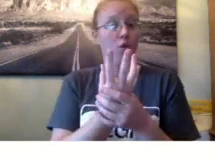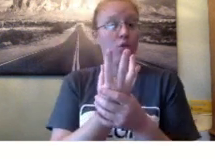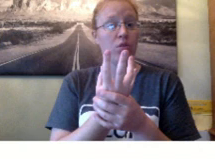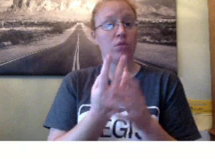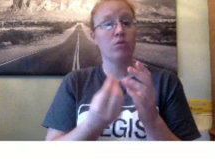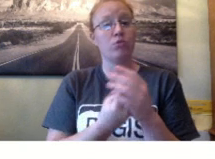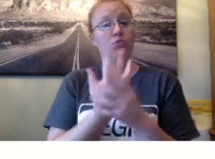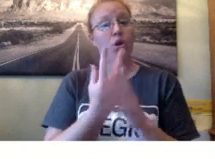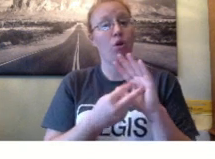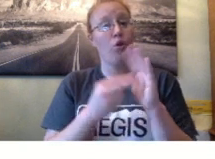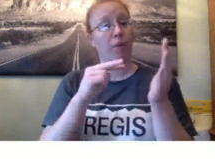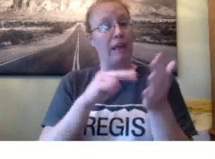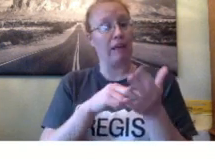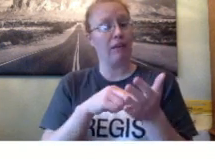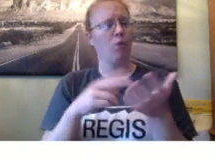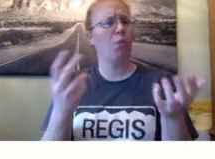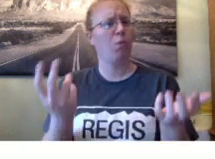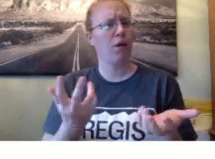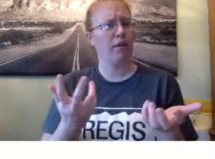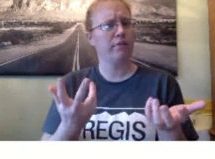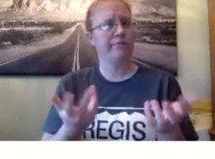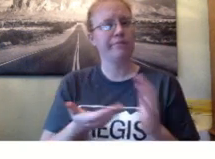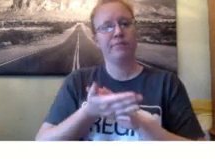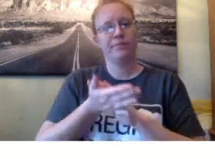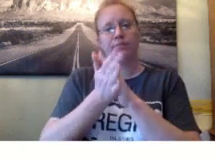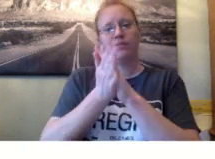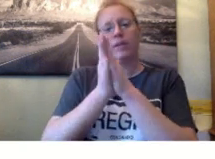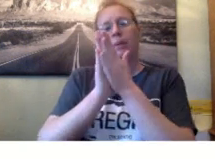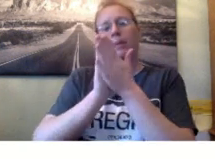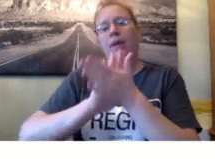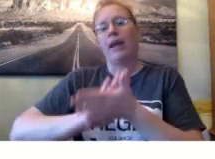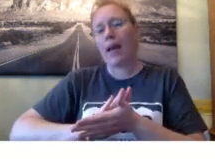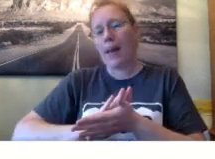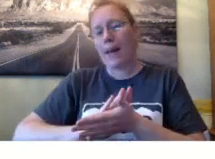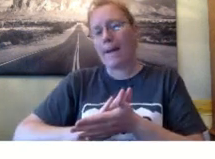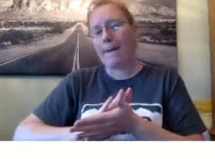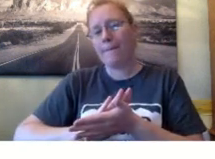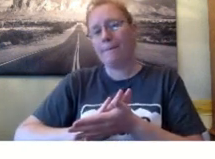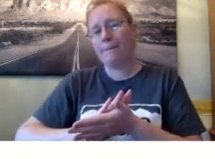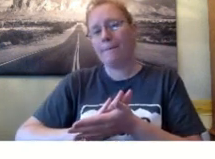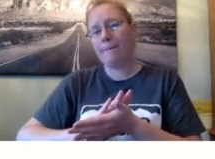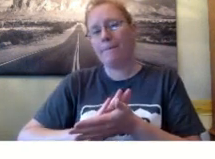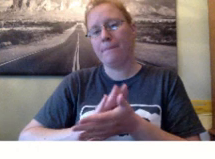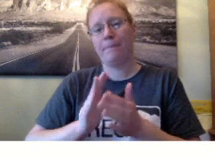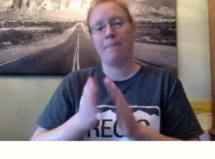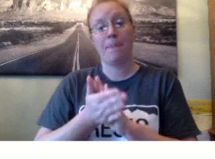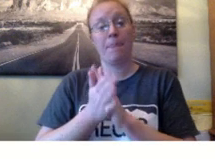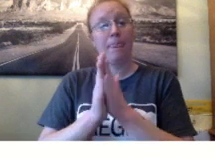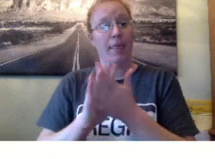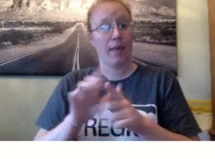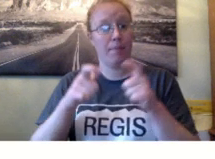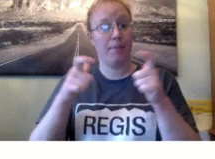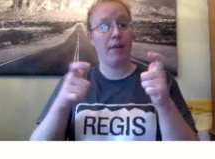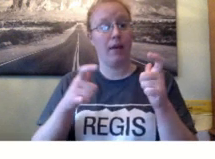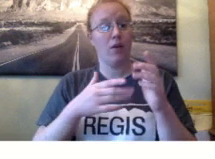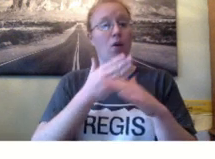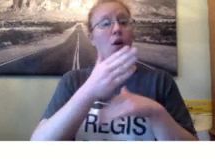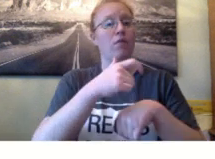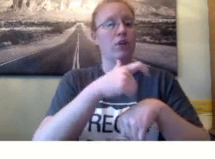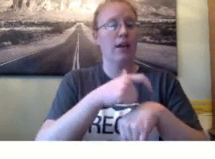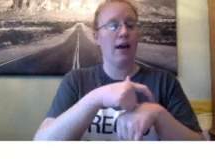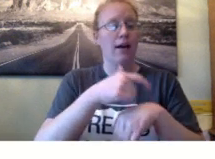Grow means to become, ooh, getting really bigger. Our screen is growing. To become bigger over